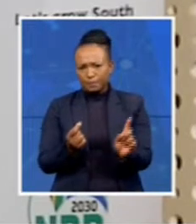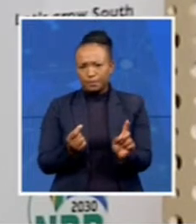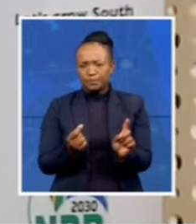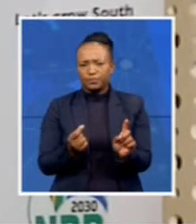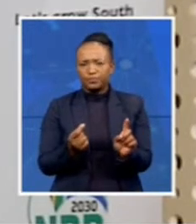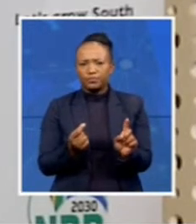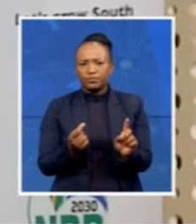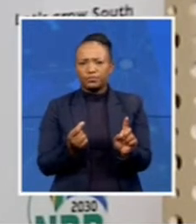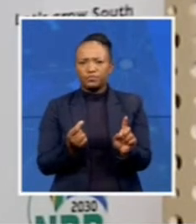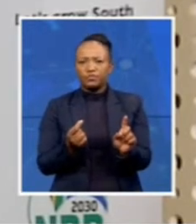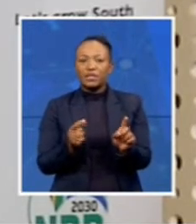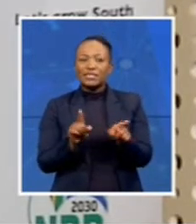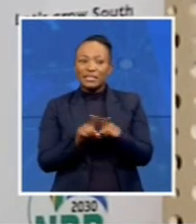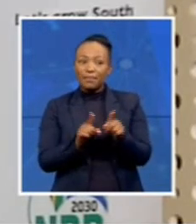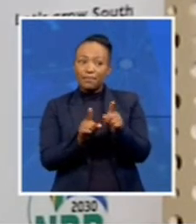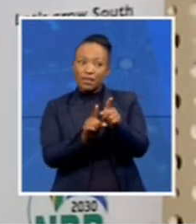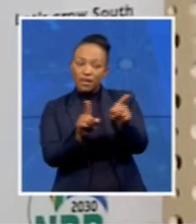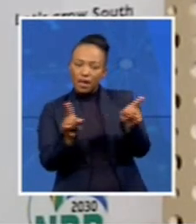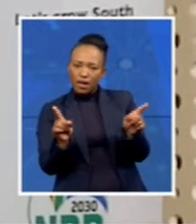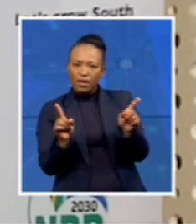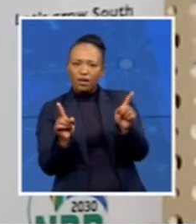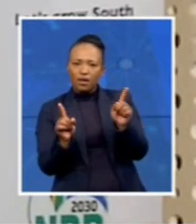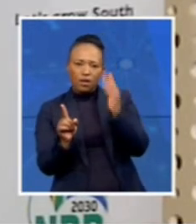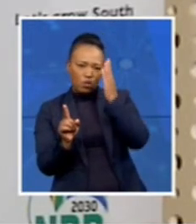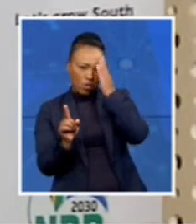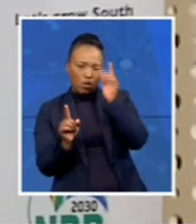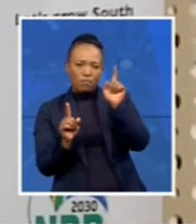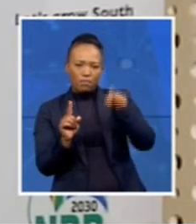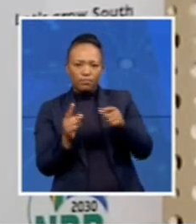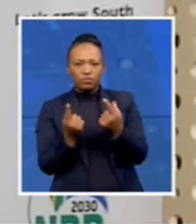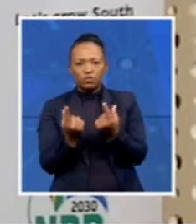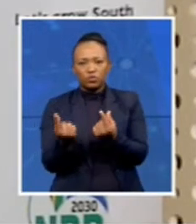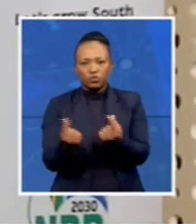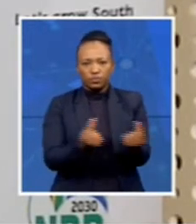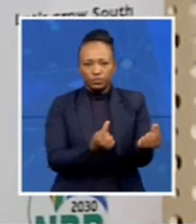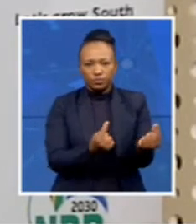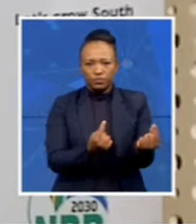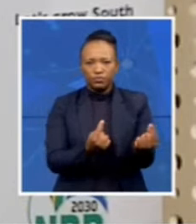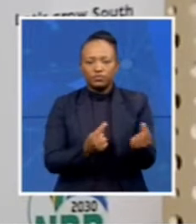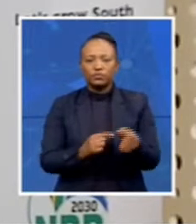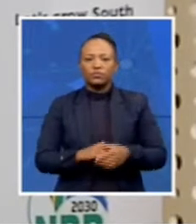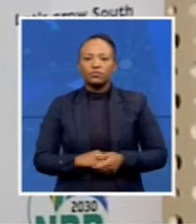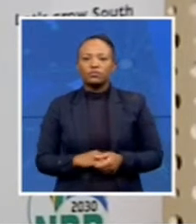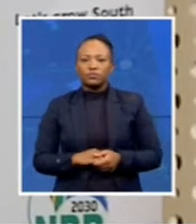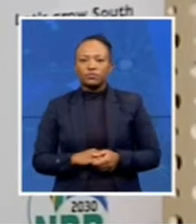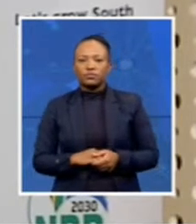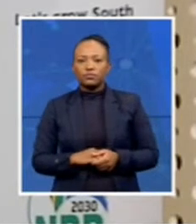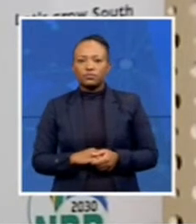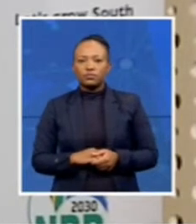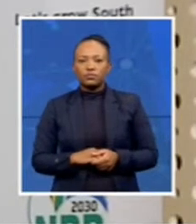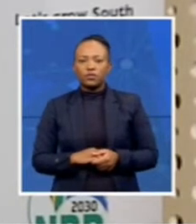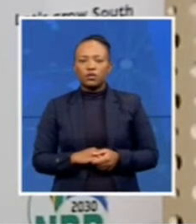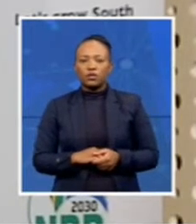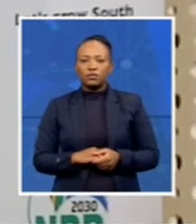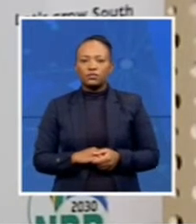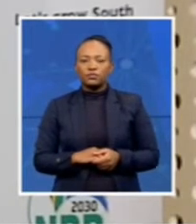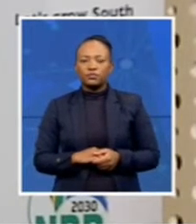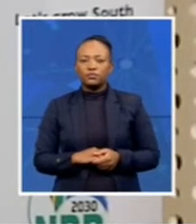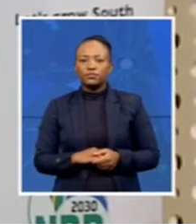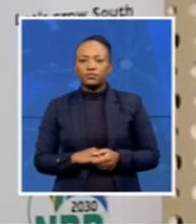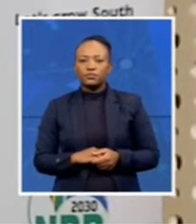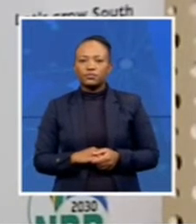do and what they are supposed to do. It is for this reason that we want to